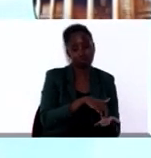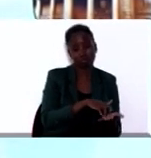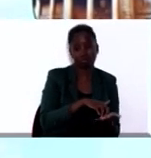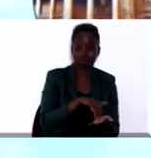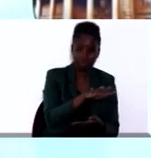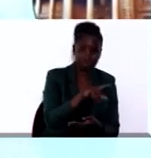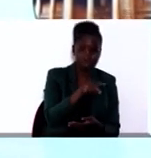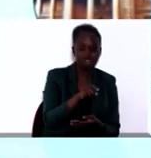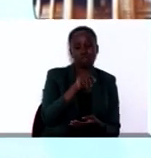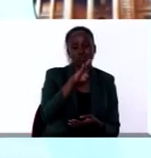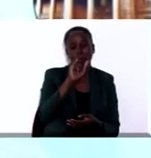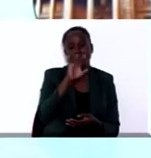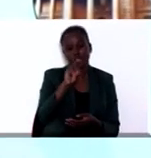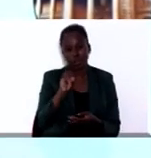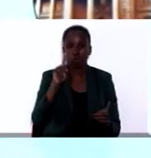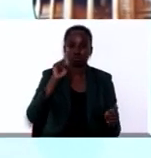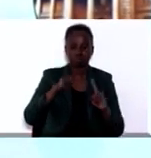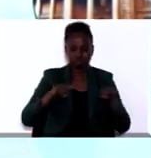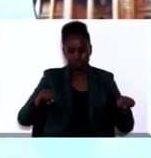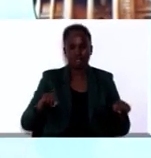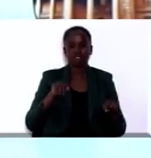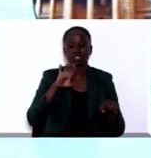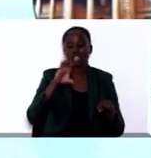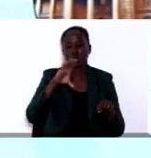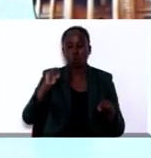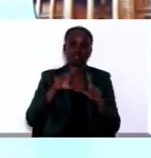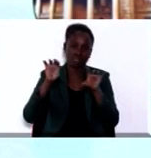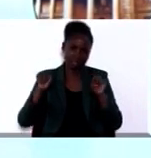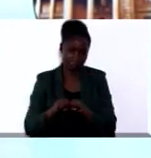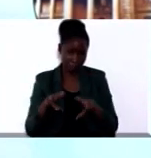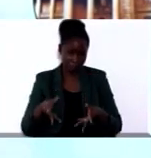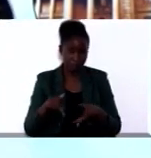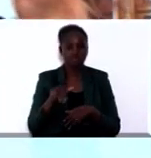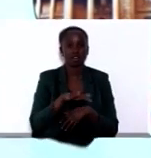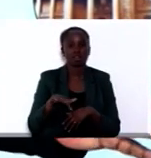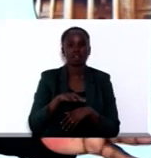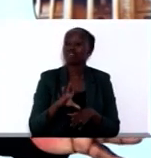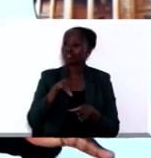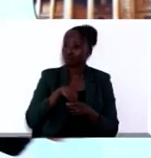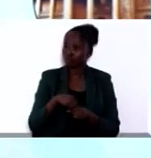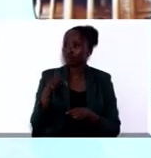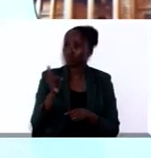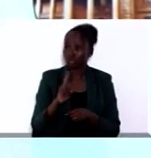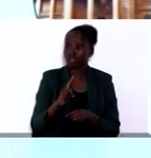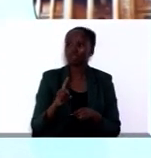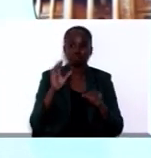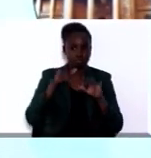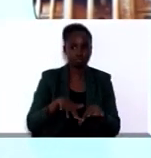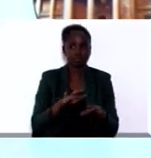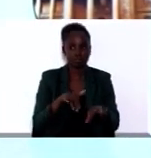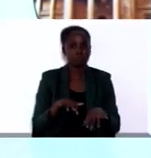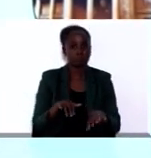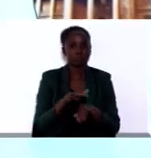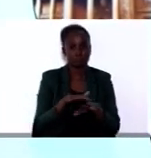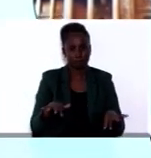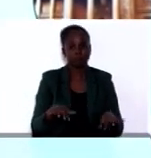critical biodiversity ecosystem in our province, including the floodplains and the wetlands in